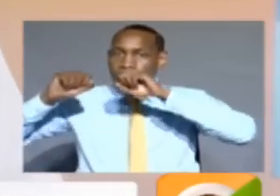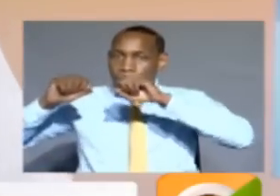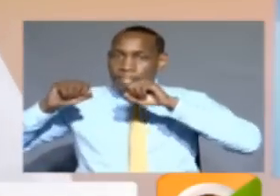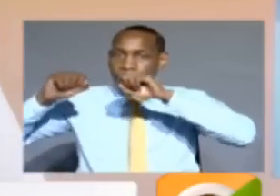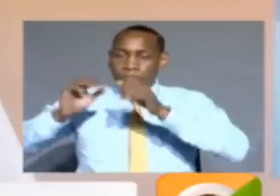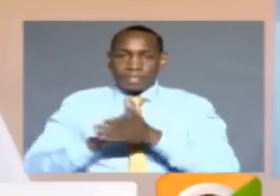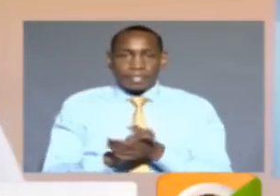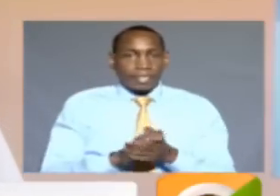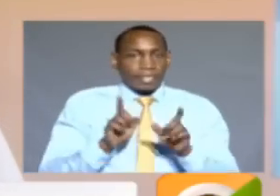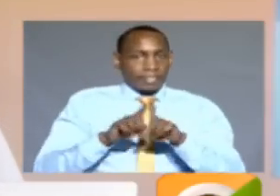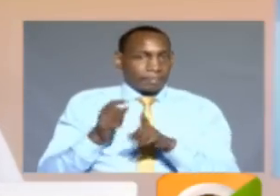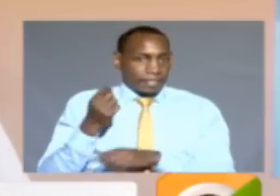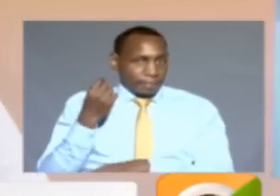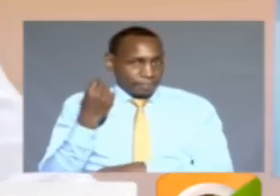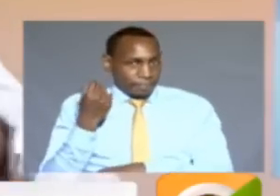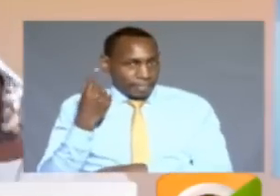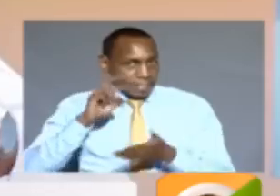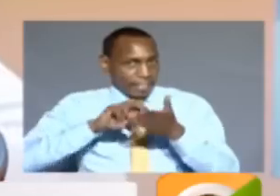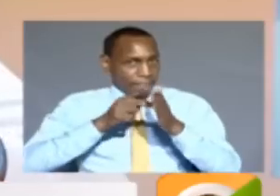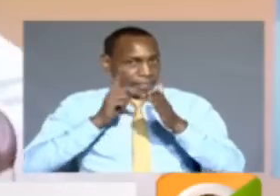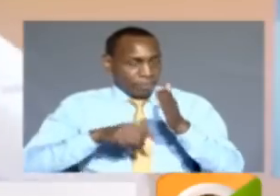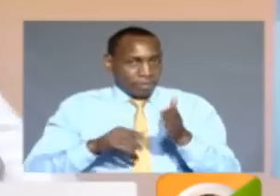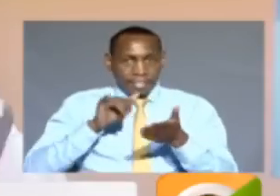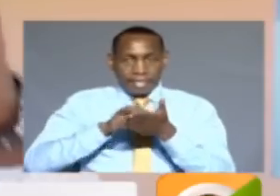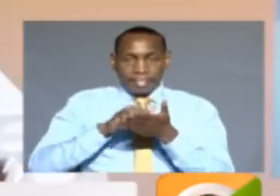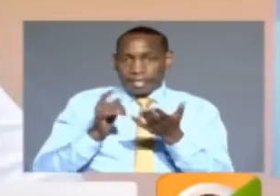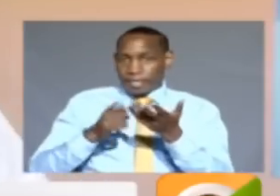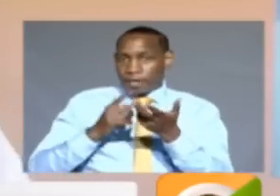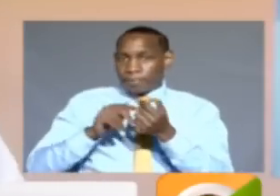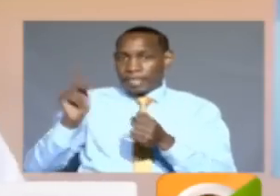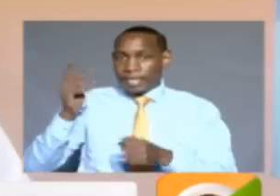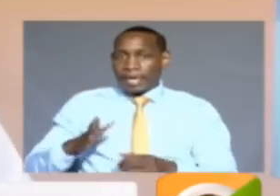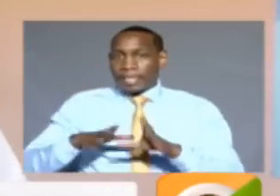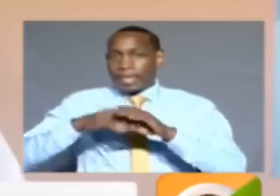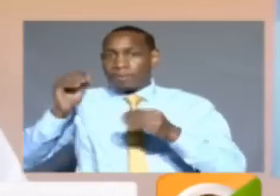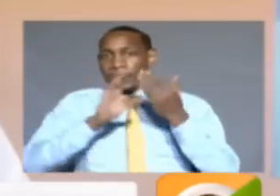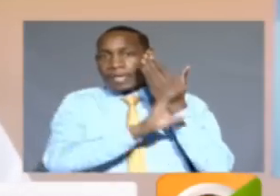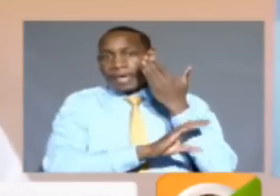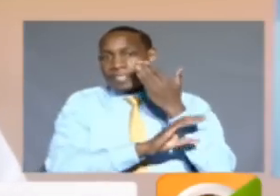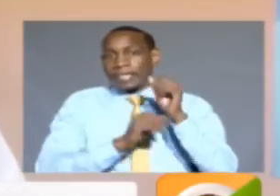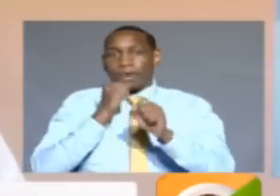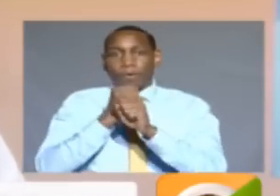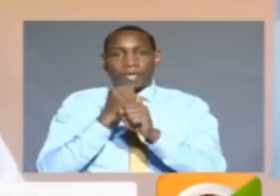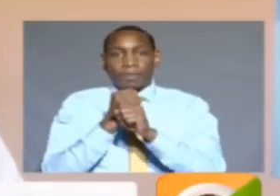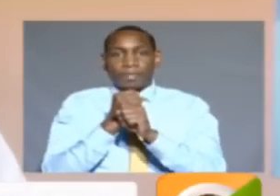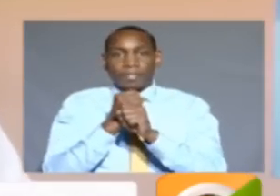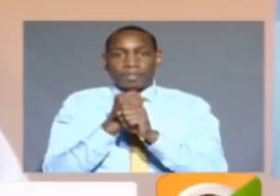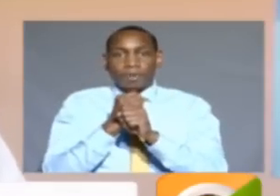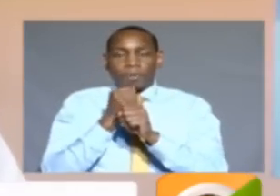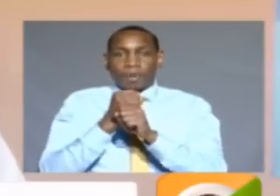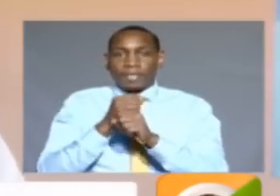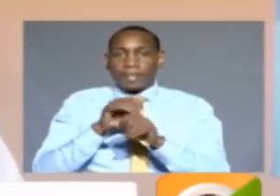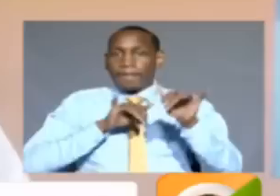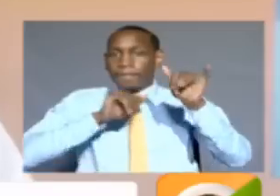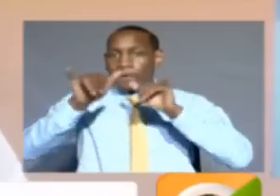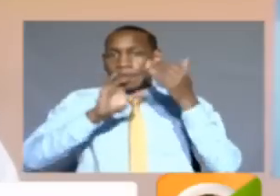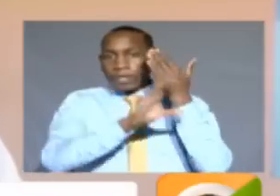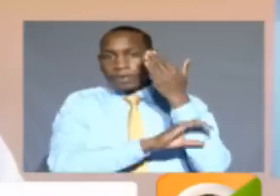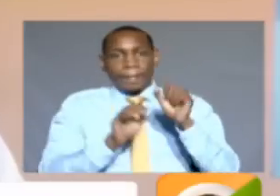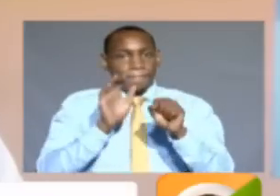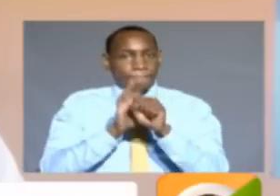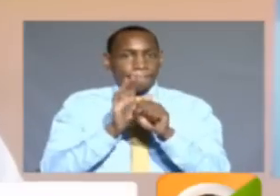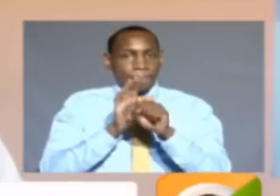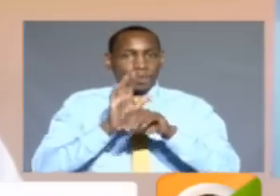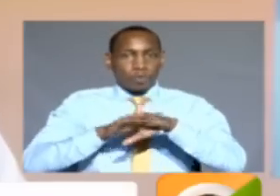cheering. Do you understand what that means? Do you understand how many Kenyans are out there working in jobs in foreign countries, very,